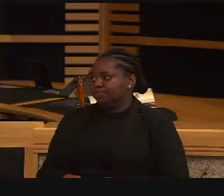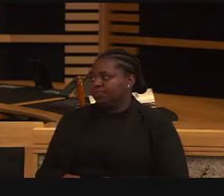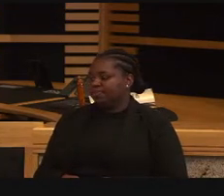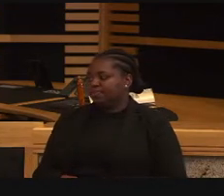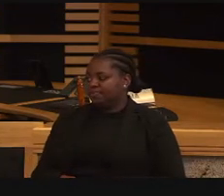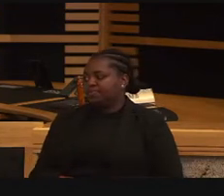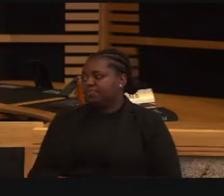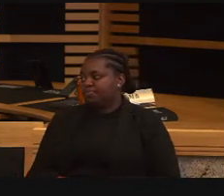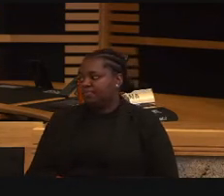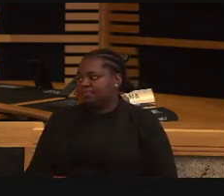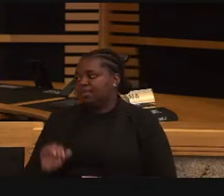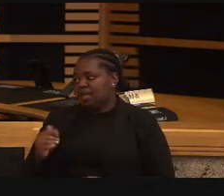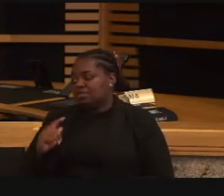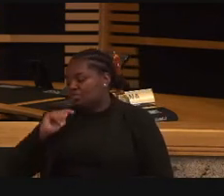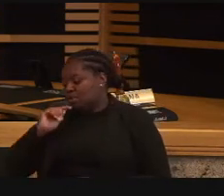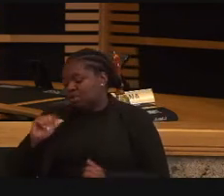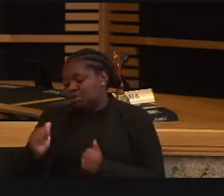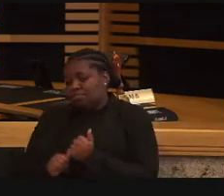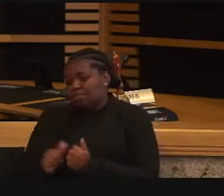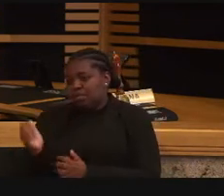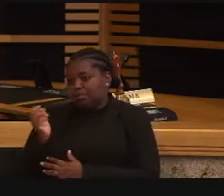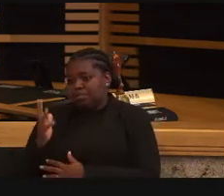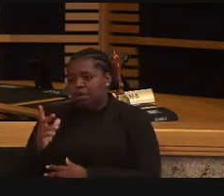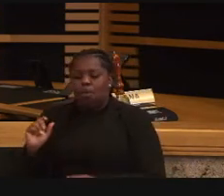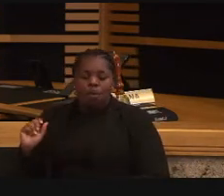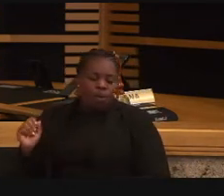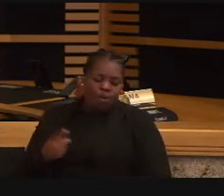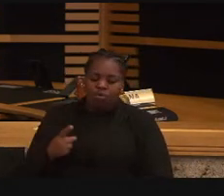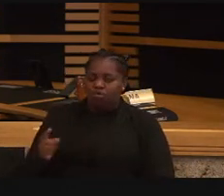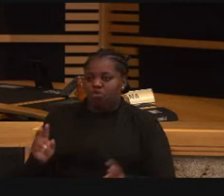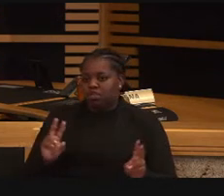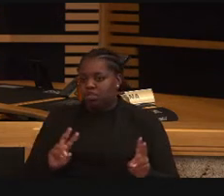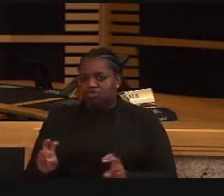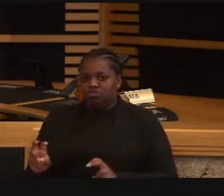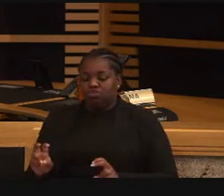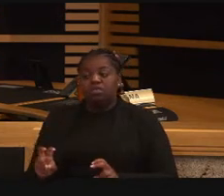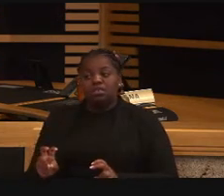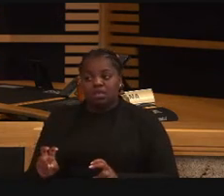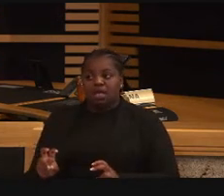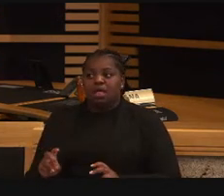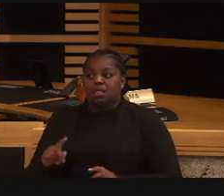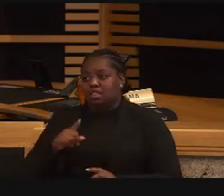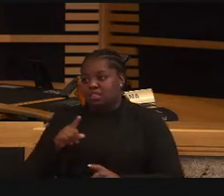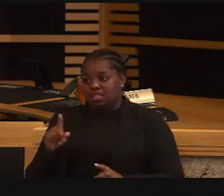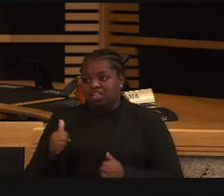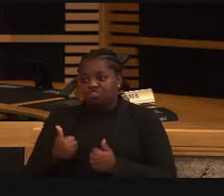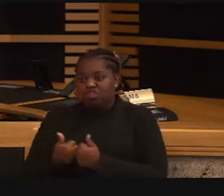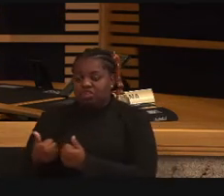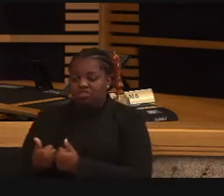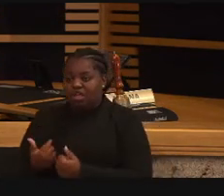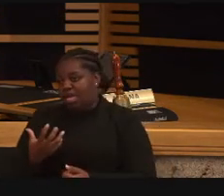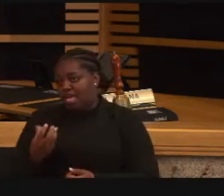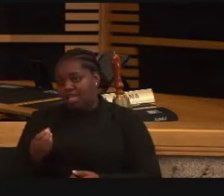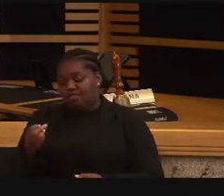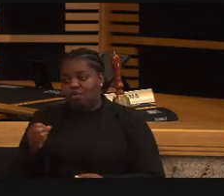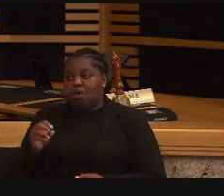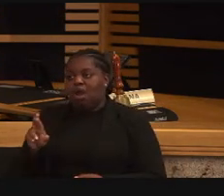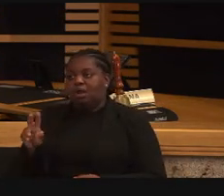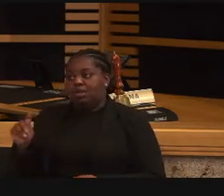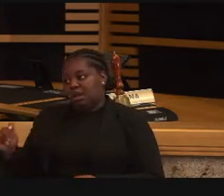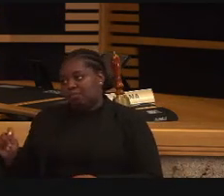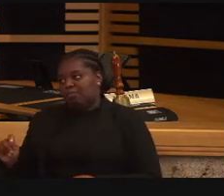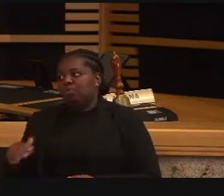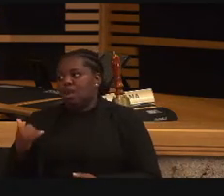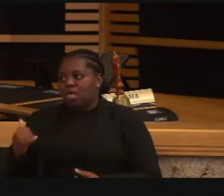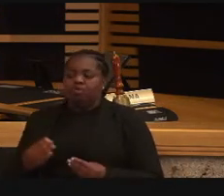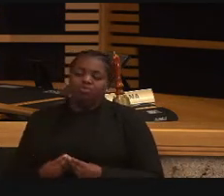Deputy Speaker, I can say all those matters now that were challenges at OR Tambo have